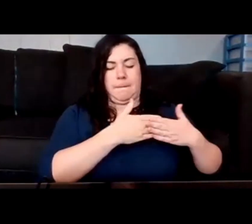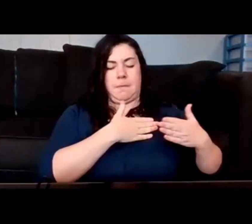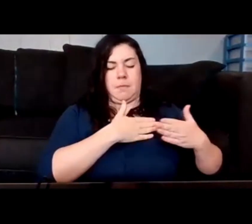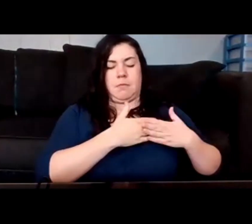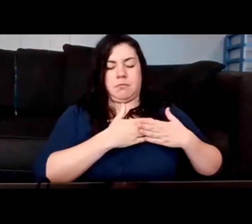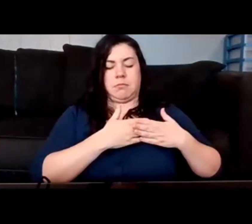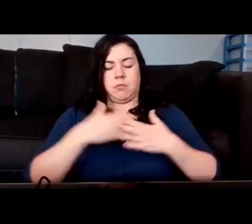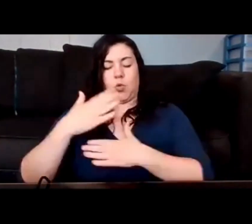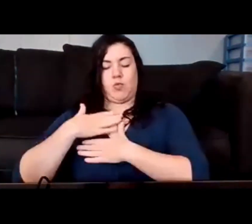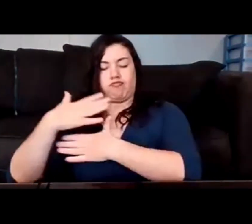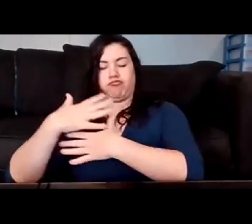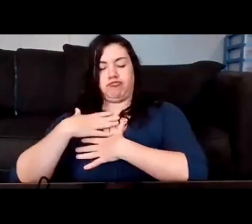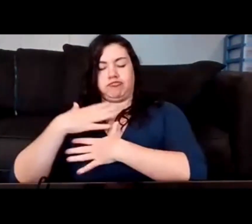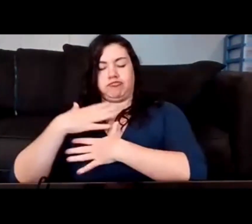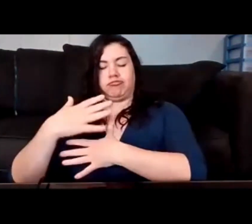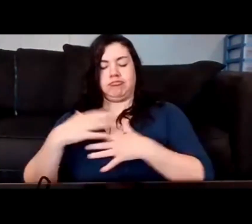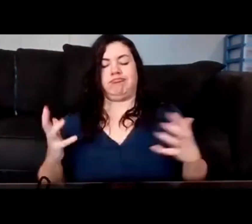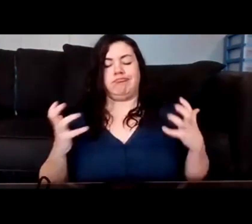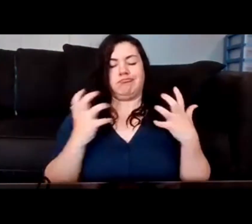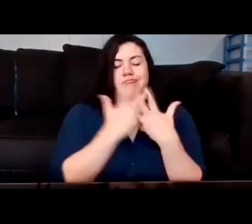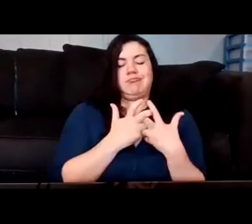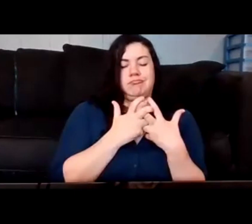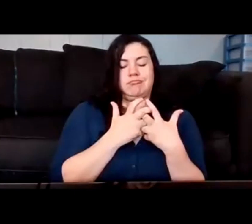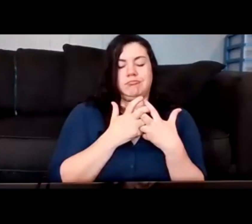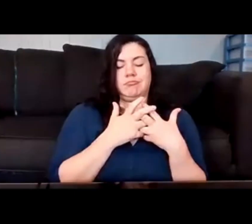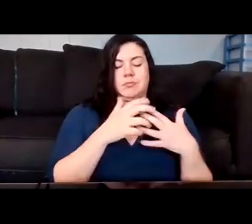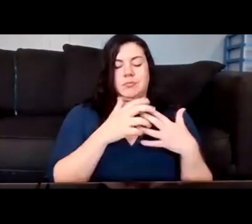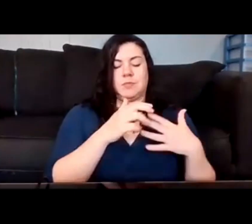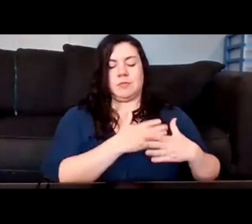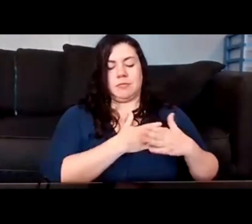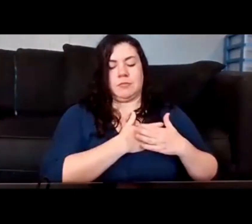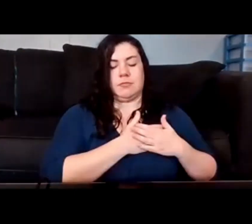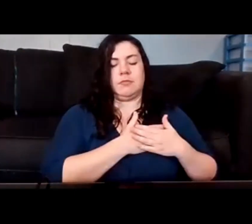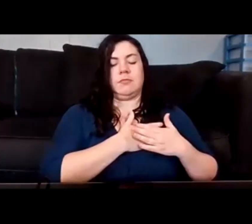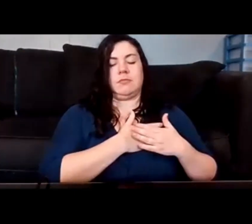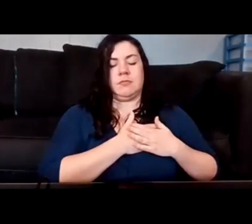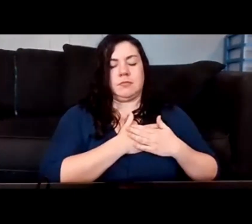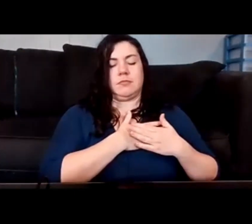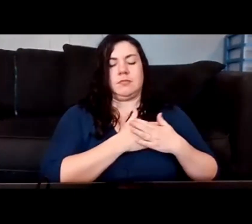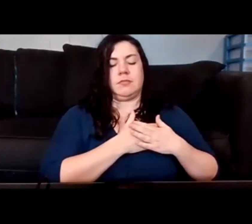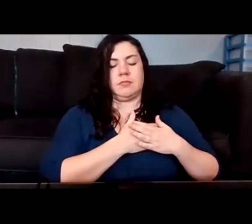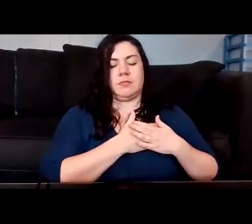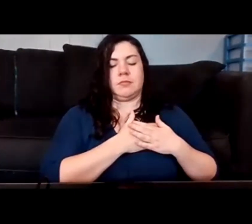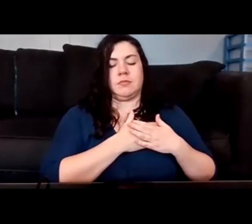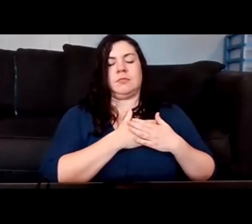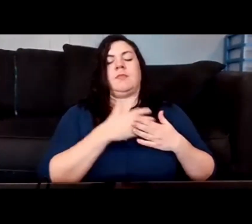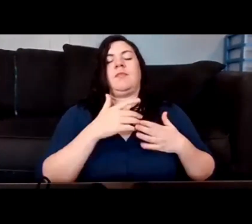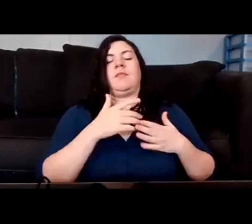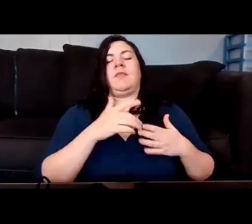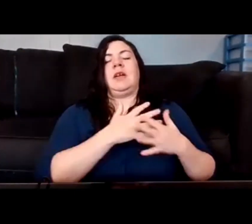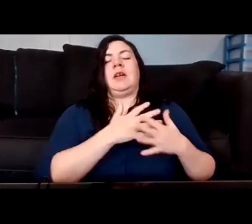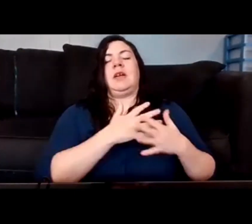take a few more long breaths here, sending yourself what you need, holding yourself with